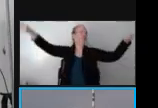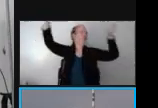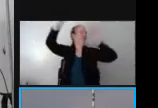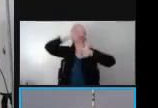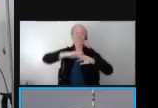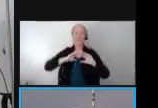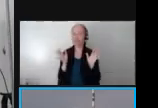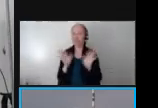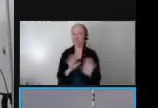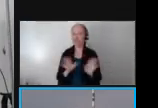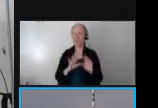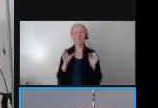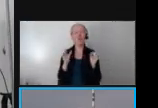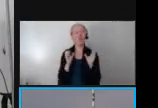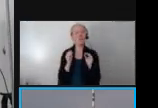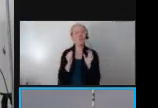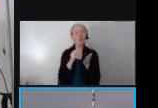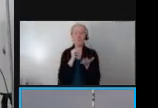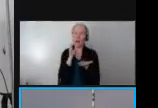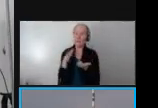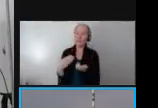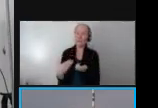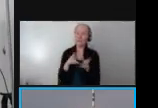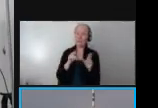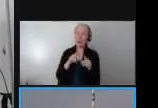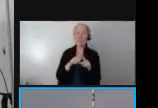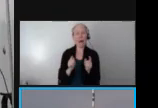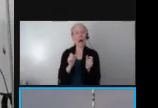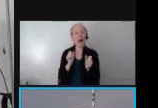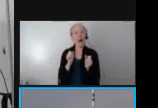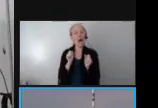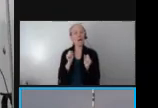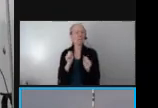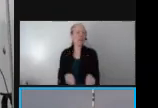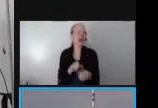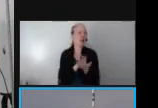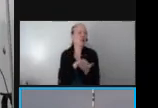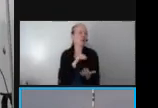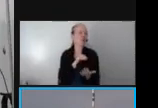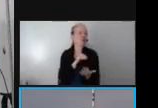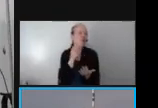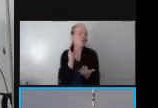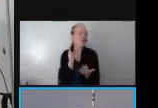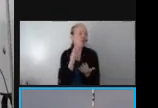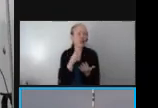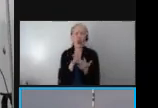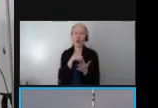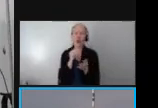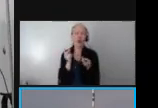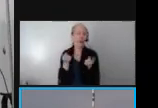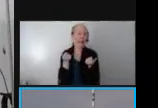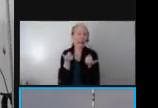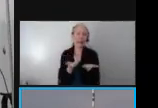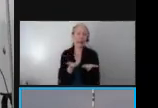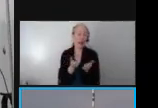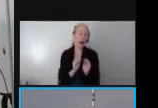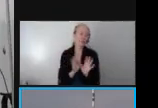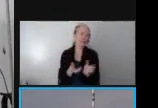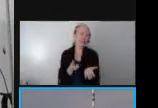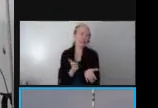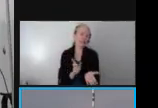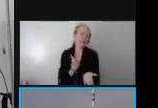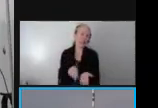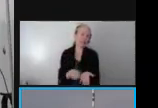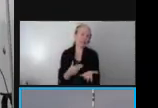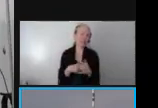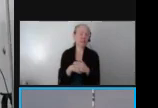so but it's something that is a learned task. You learn it very quickly. Obviously, you have to. And